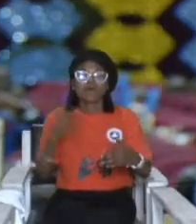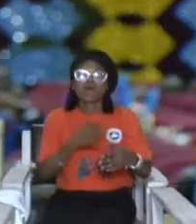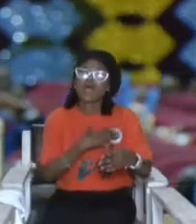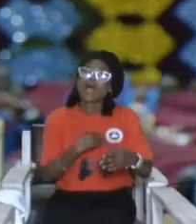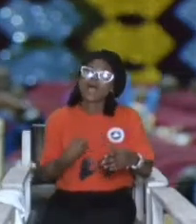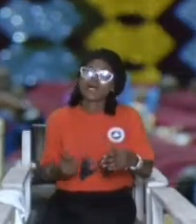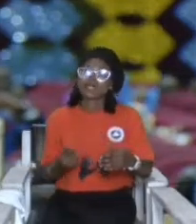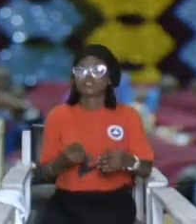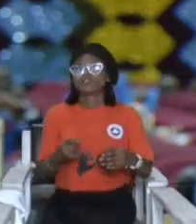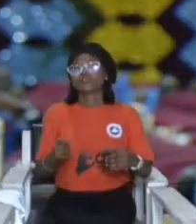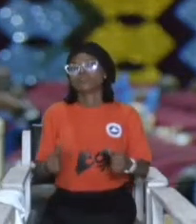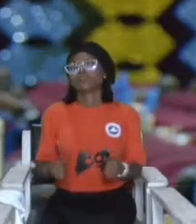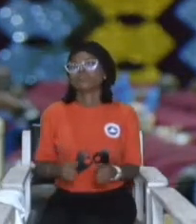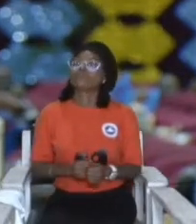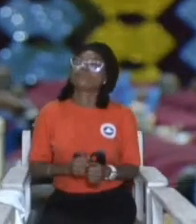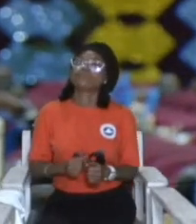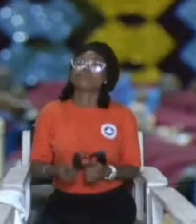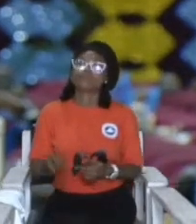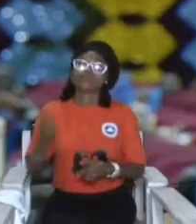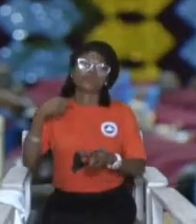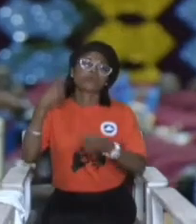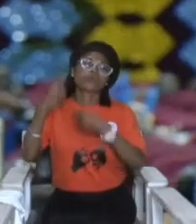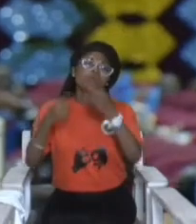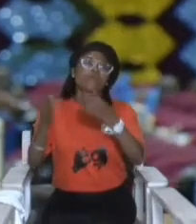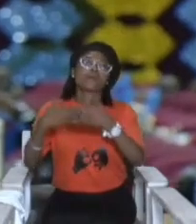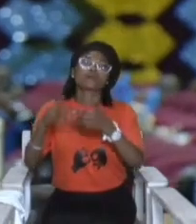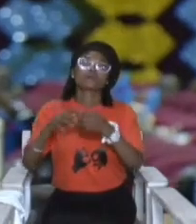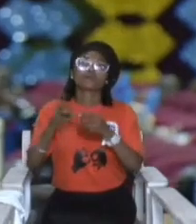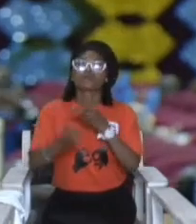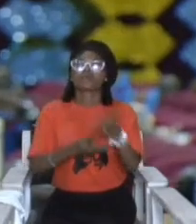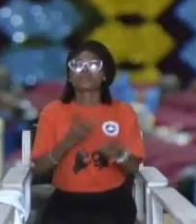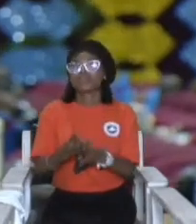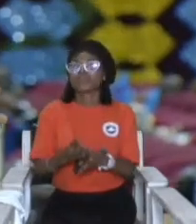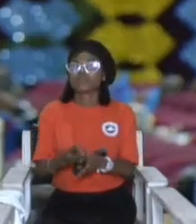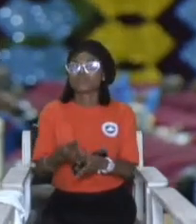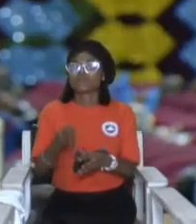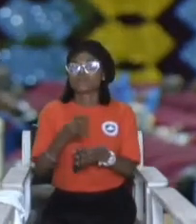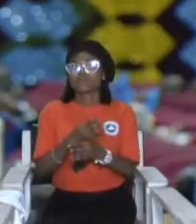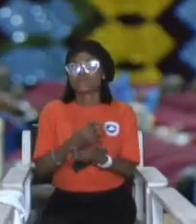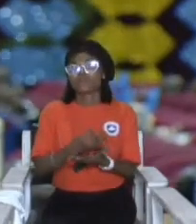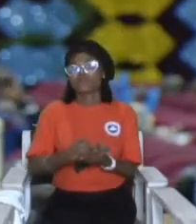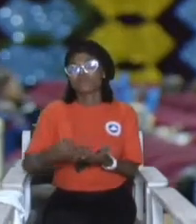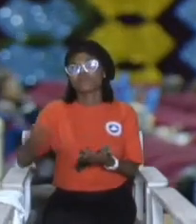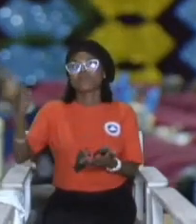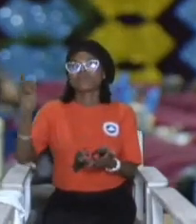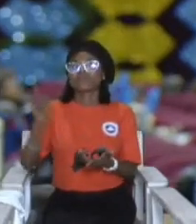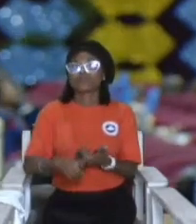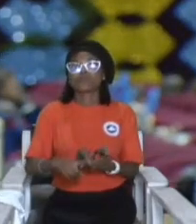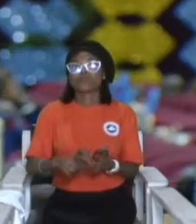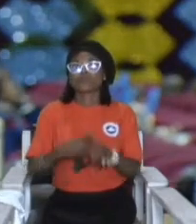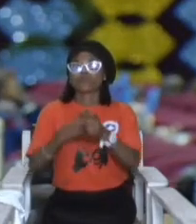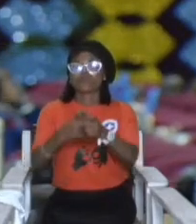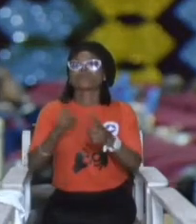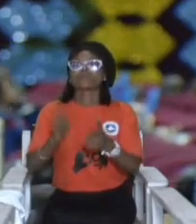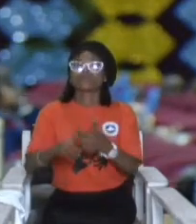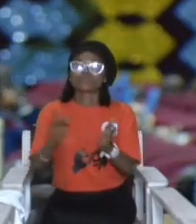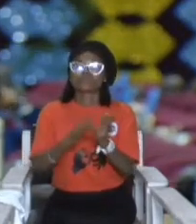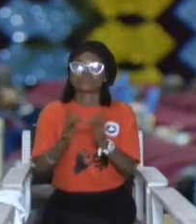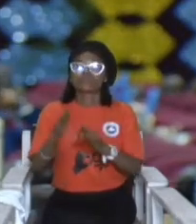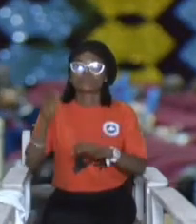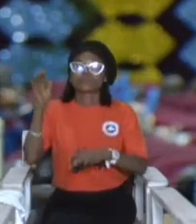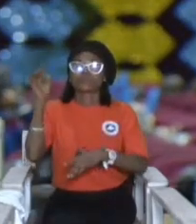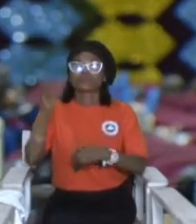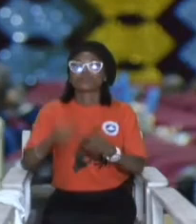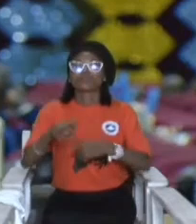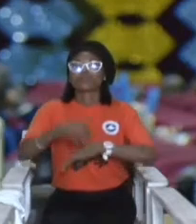if you fail to run to Jesus tonight, the rod of wickedness may not make